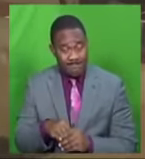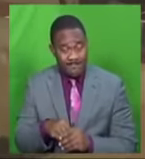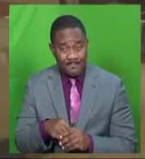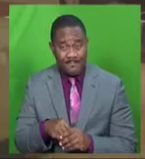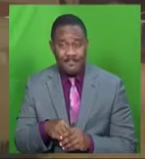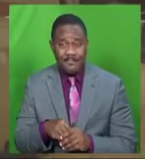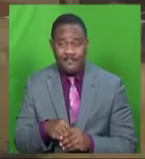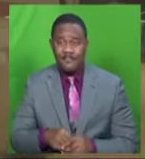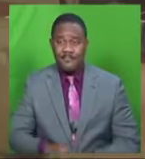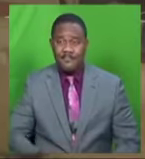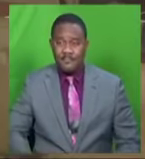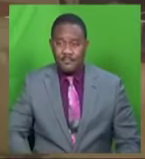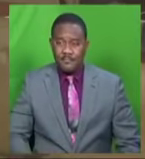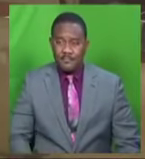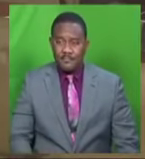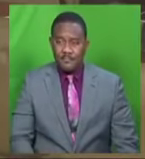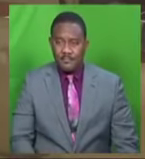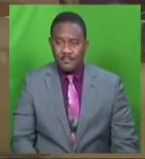Speaker,